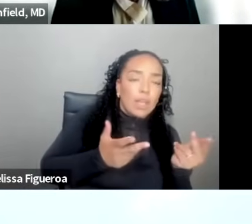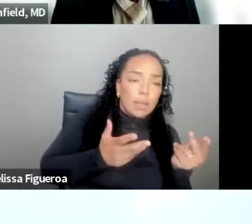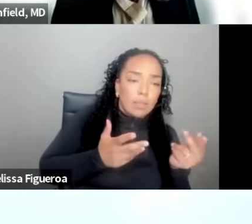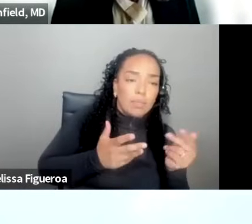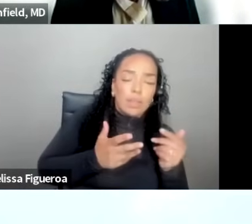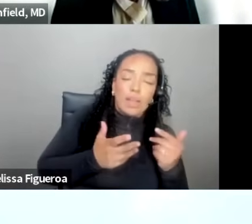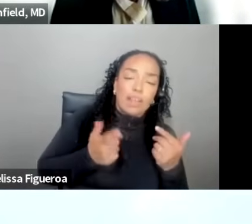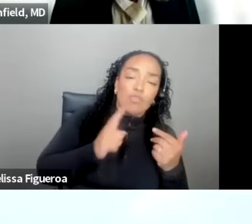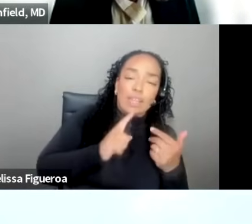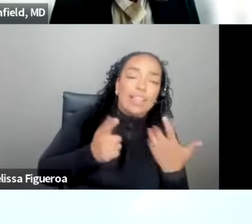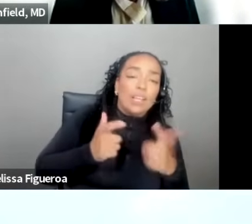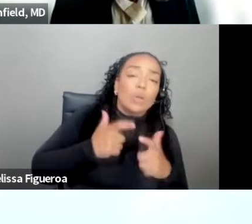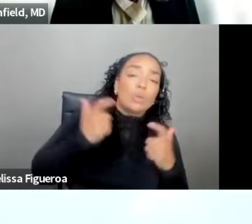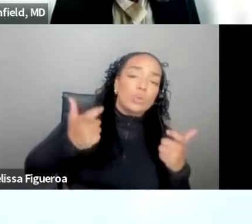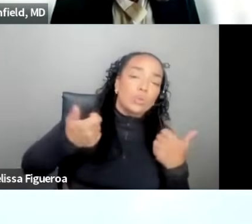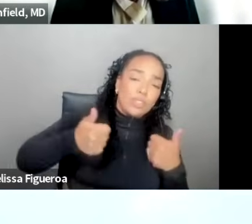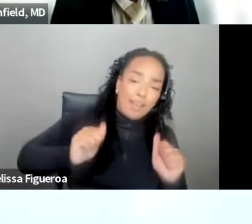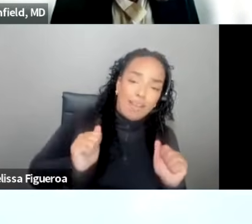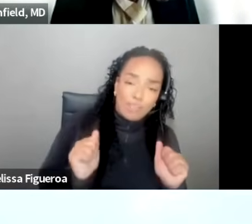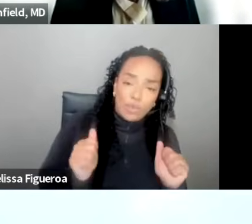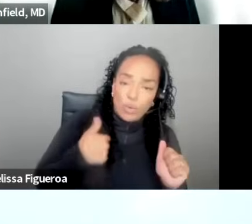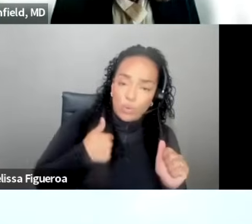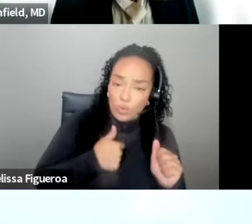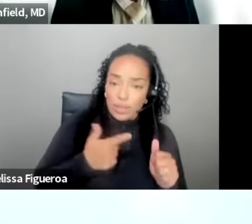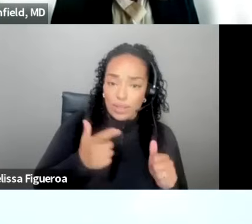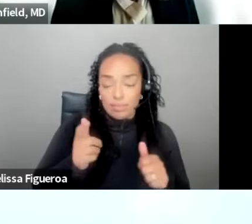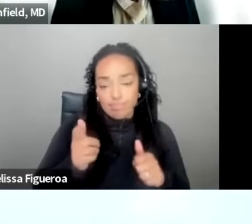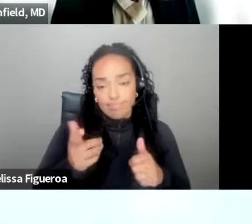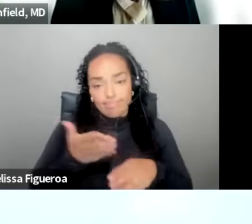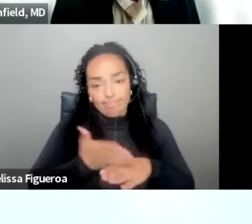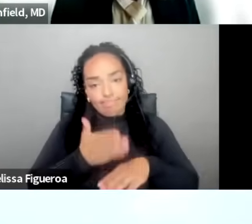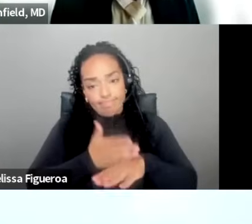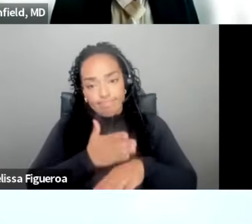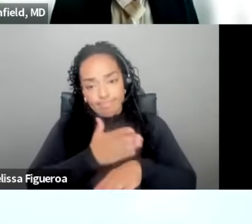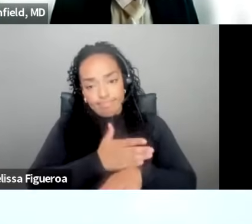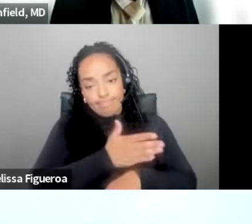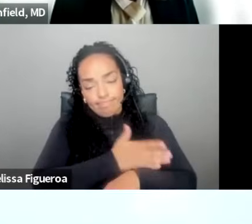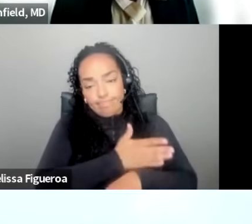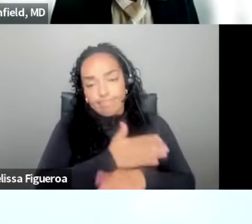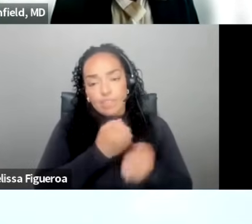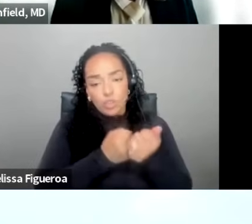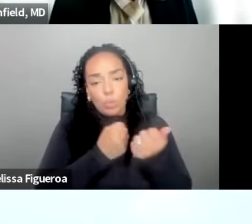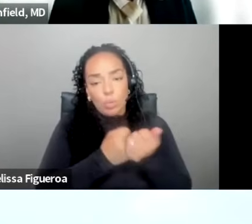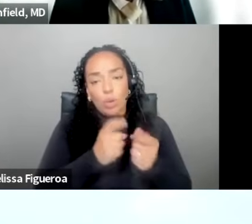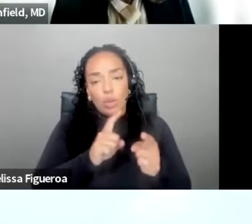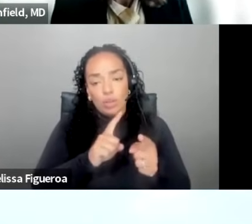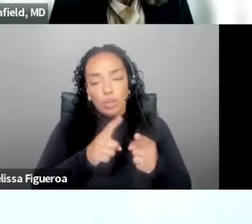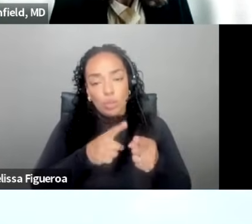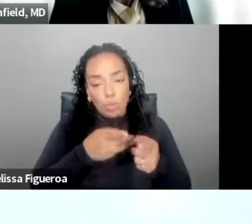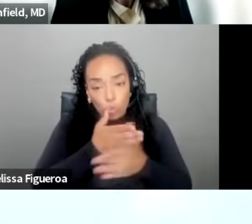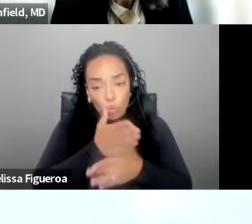huge effort, one that we're making progress on and are supporting through a number of different efforts.